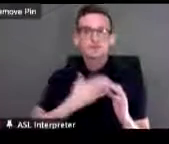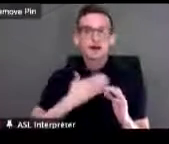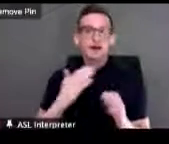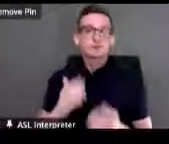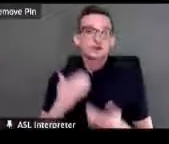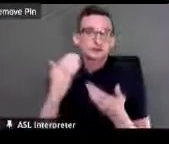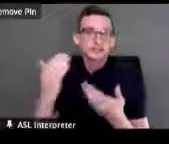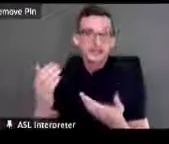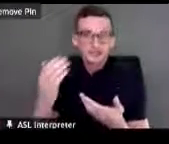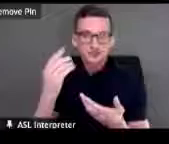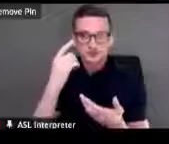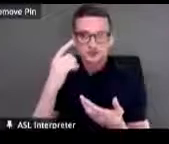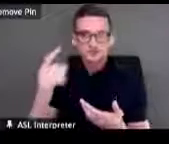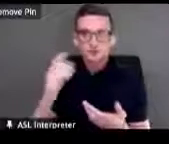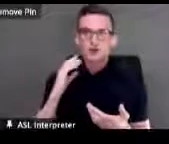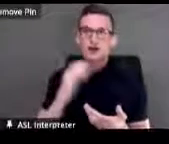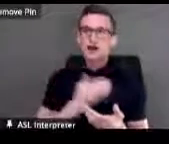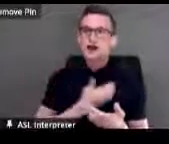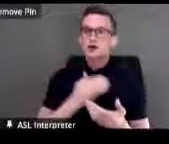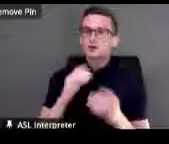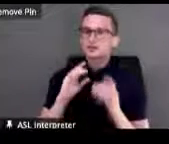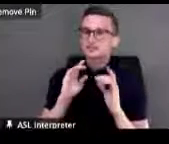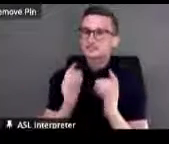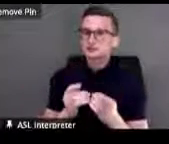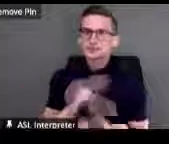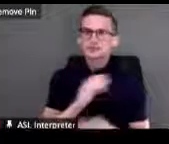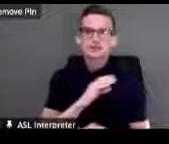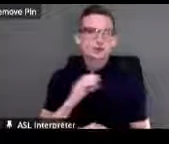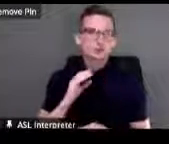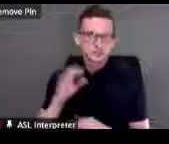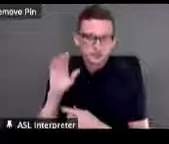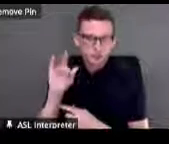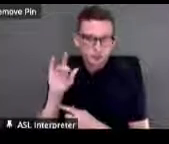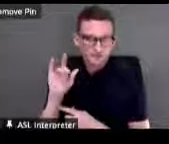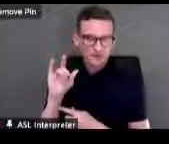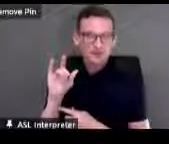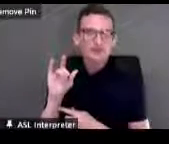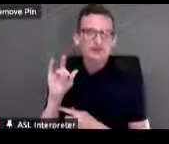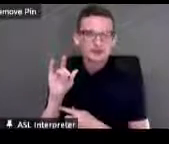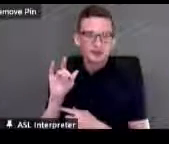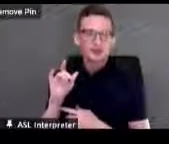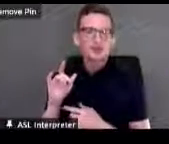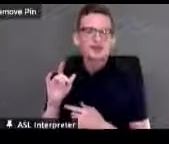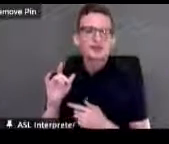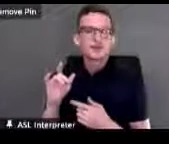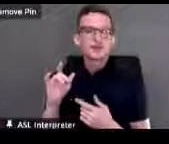have for our Congressional 25th District is to